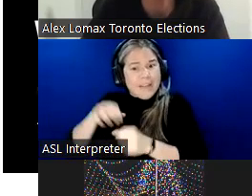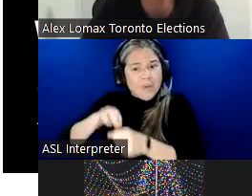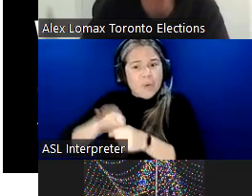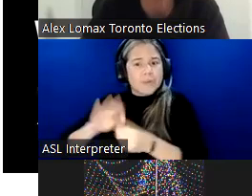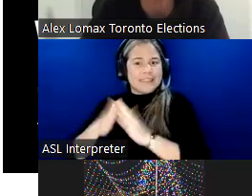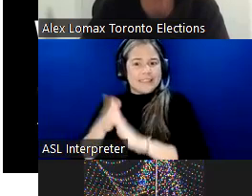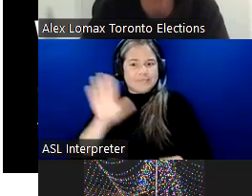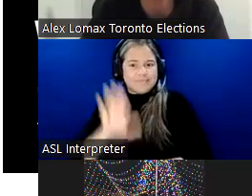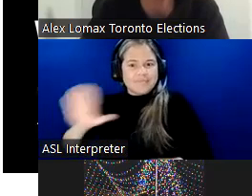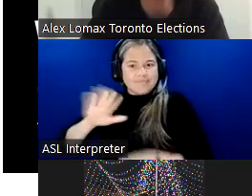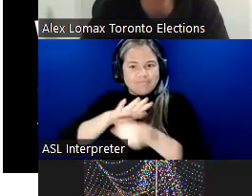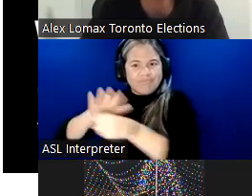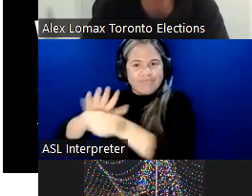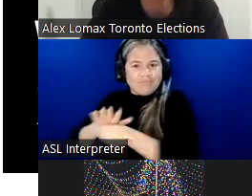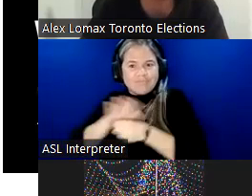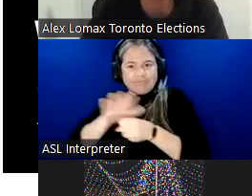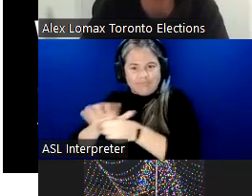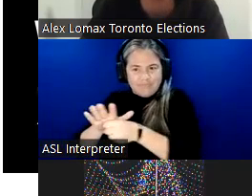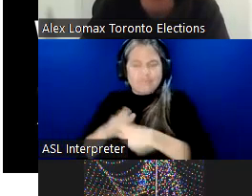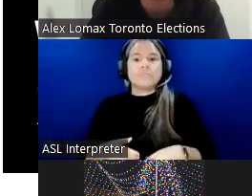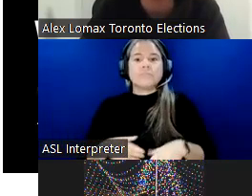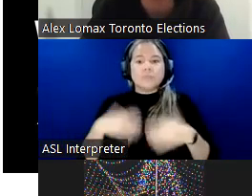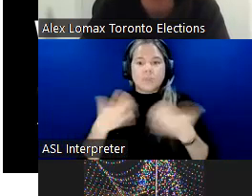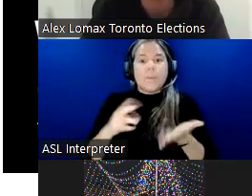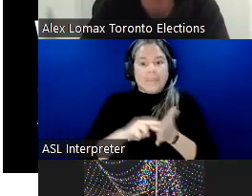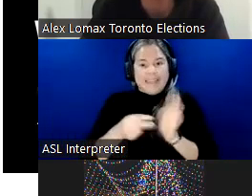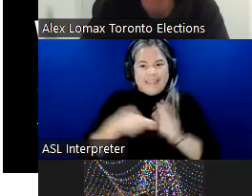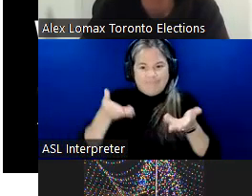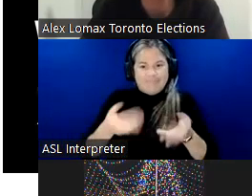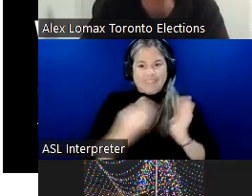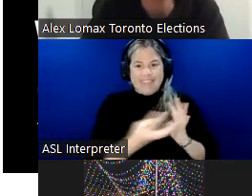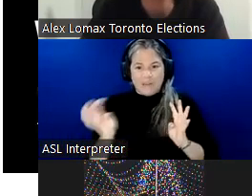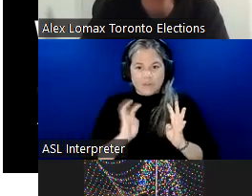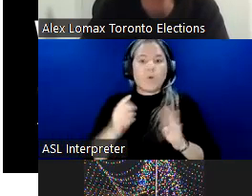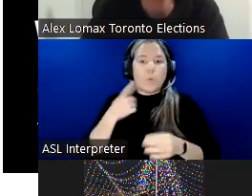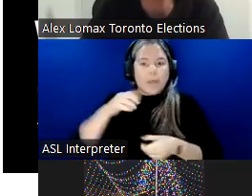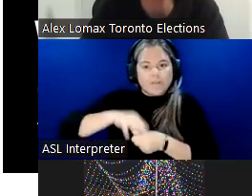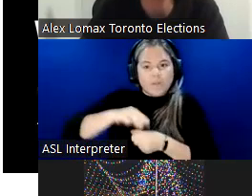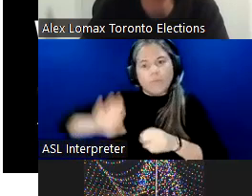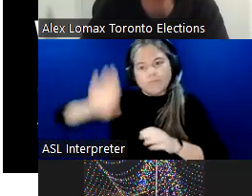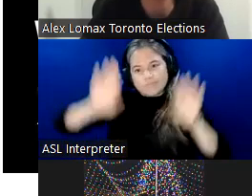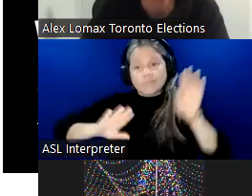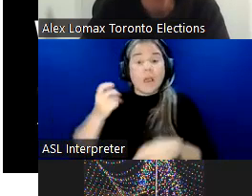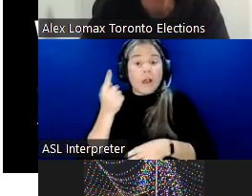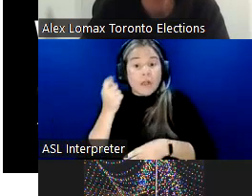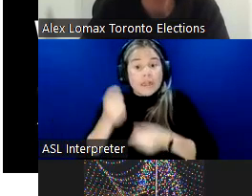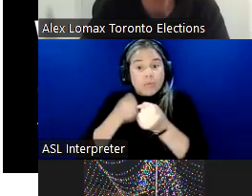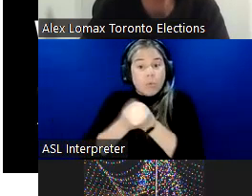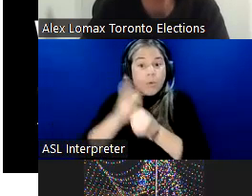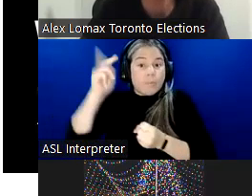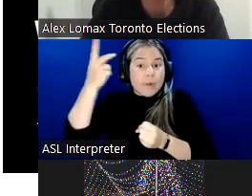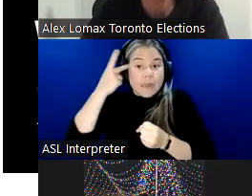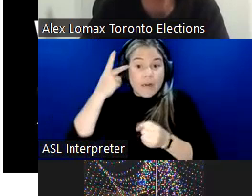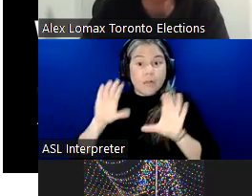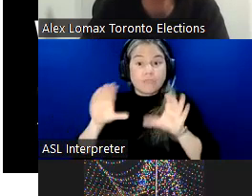1 vote at council, and a majority vote decides most matters. The mayor and councillors are not elected to represent a political party. Each member